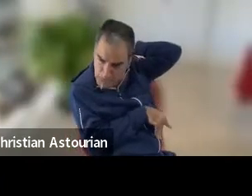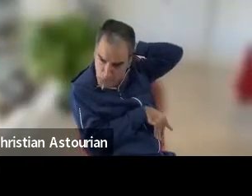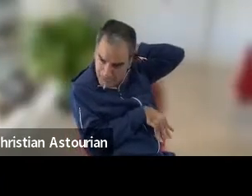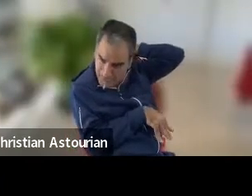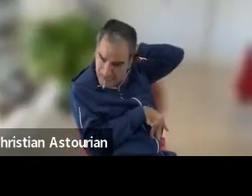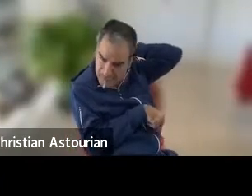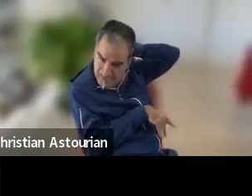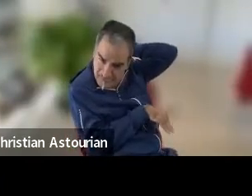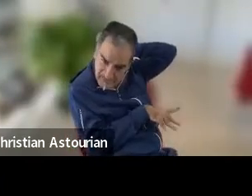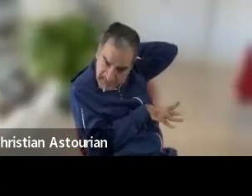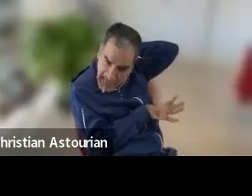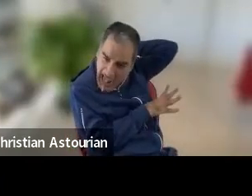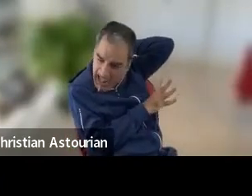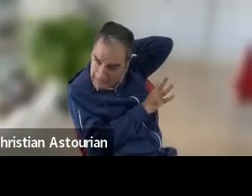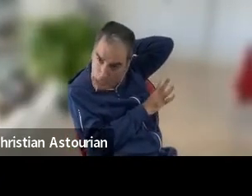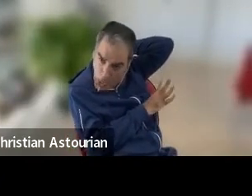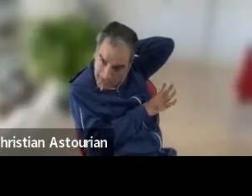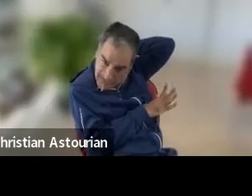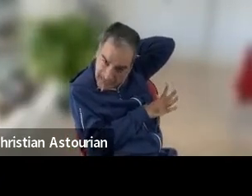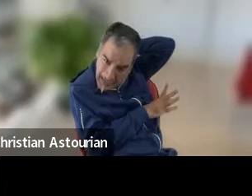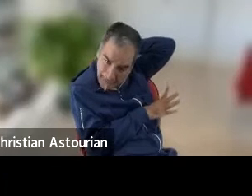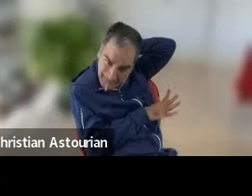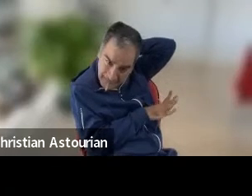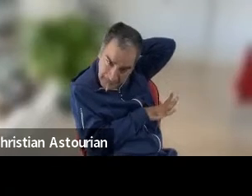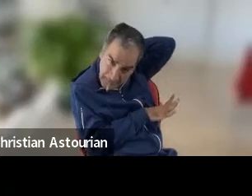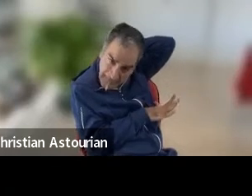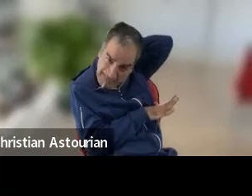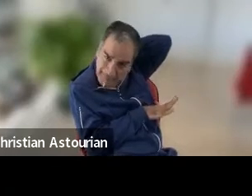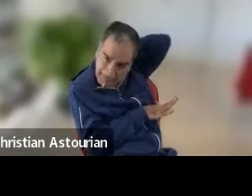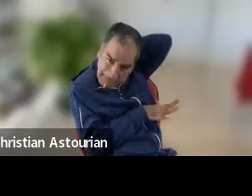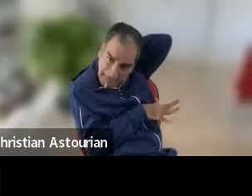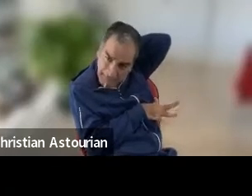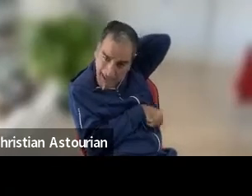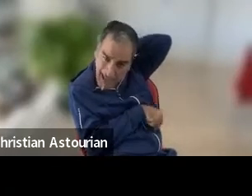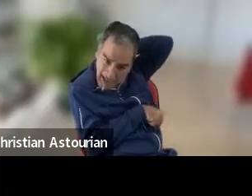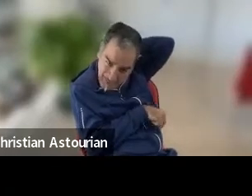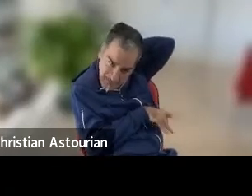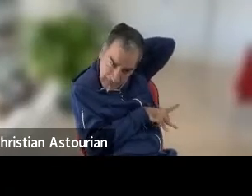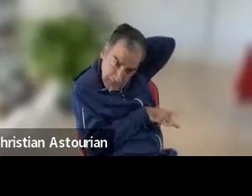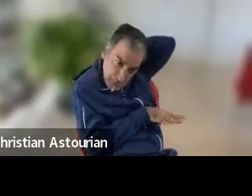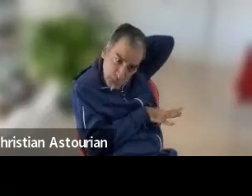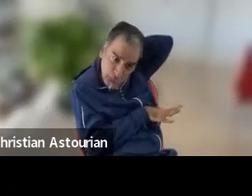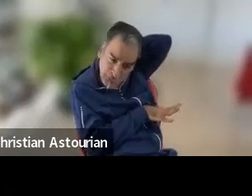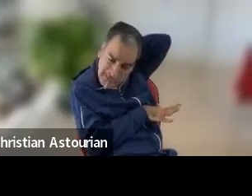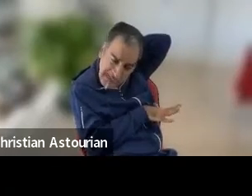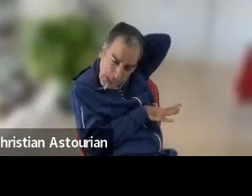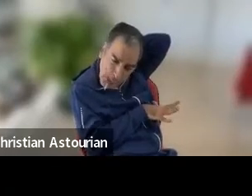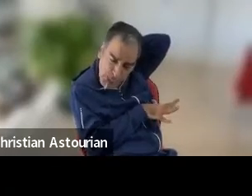support workers are not coming back